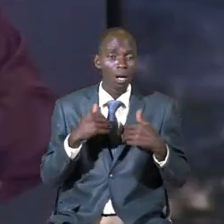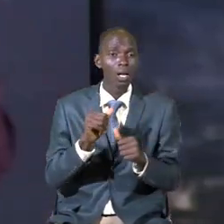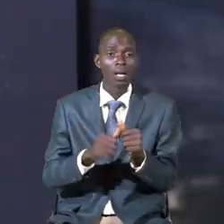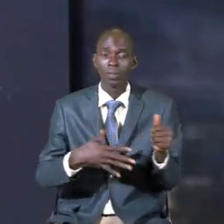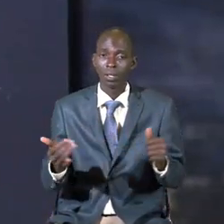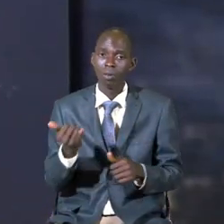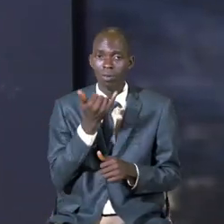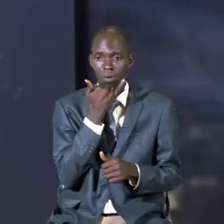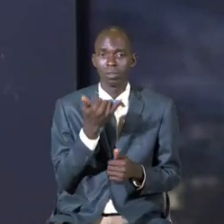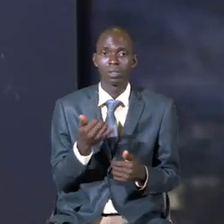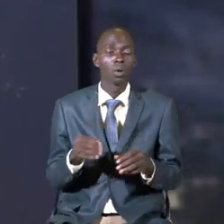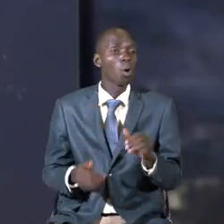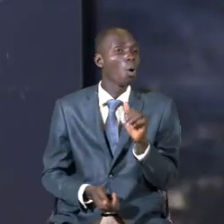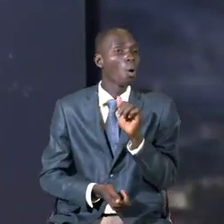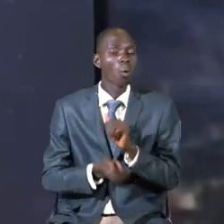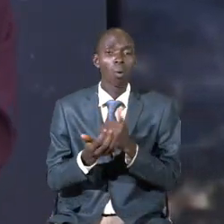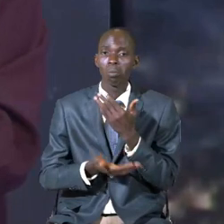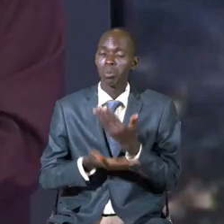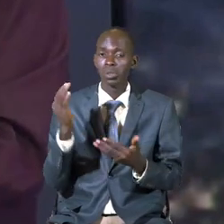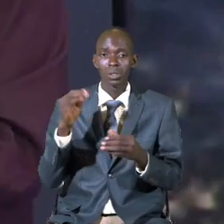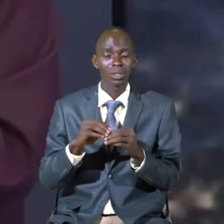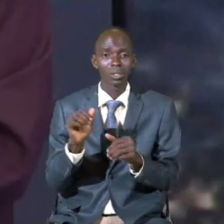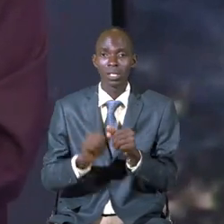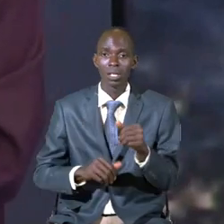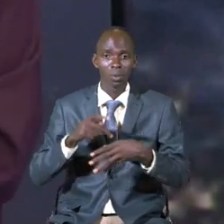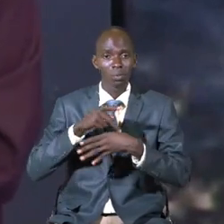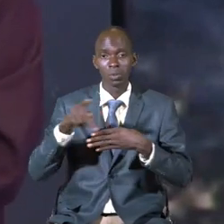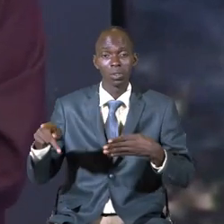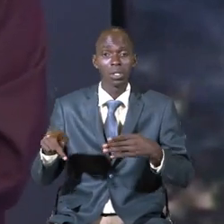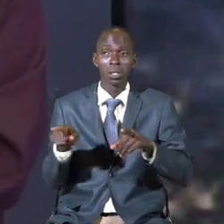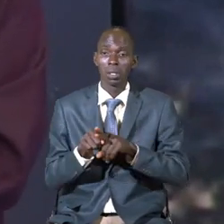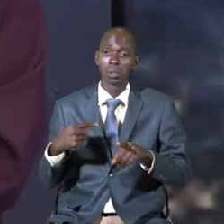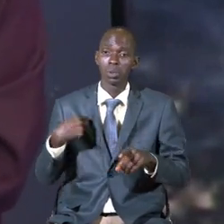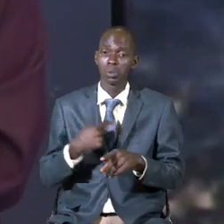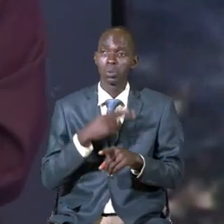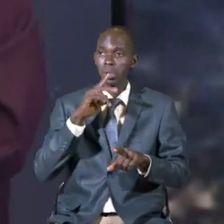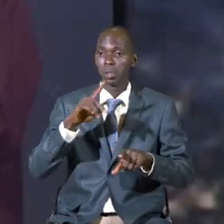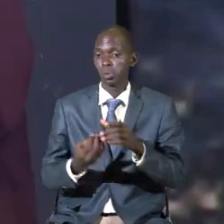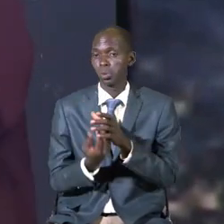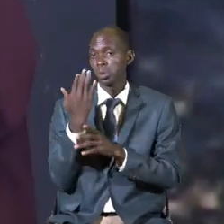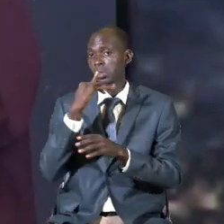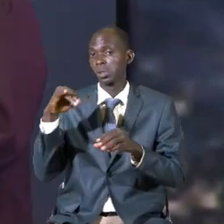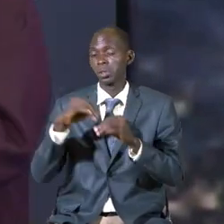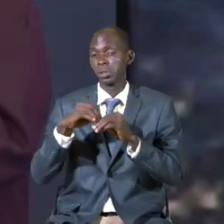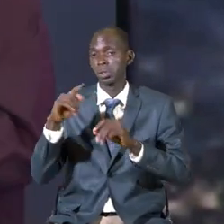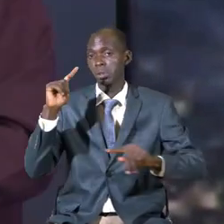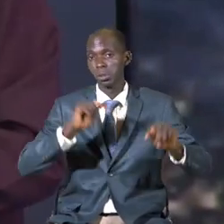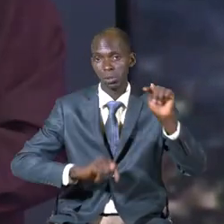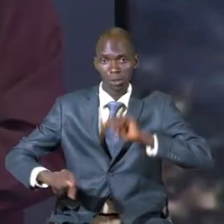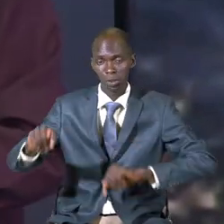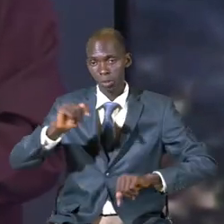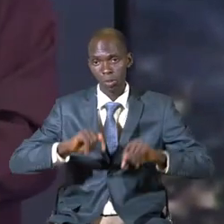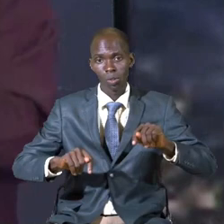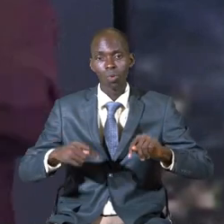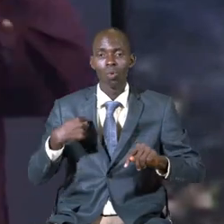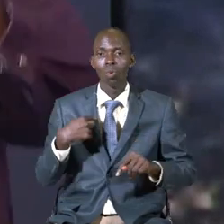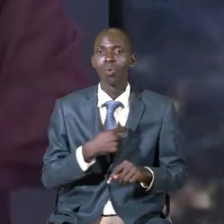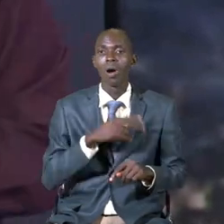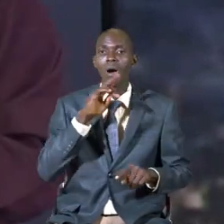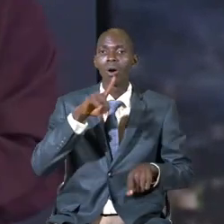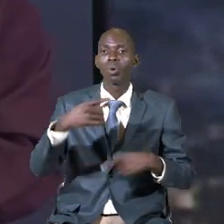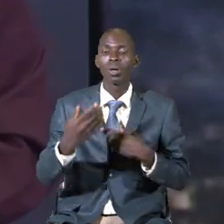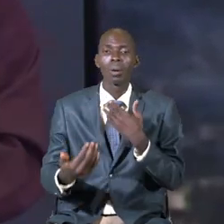every profession as we're going up in technology we're going back in